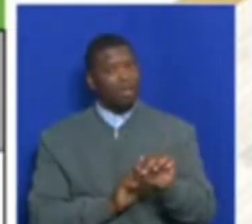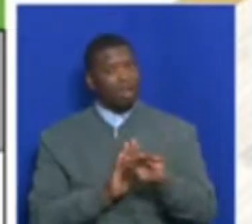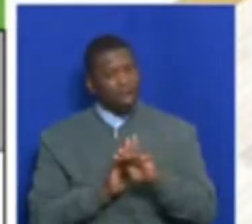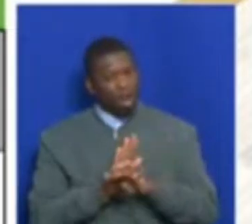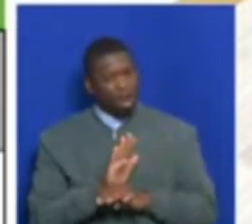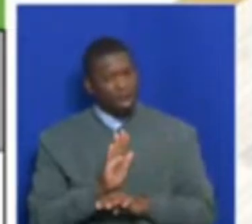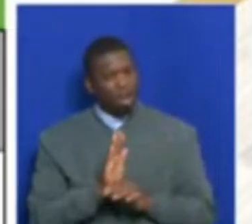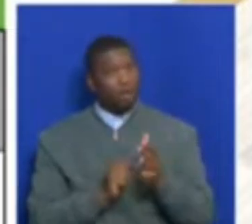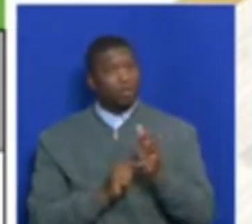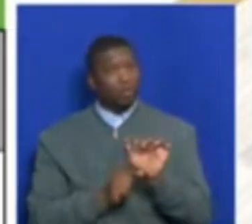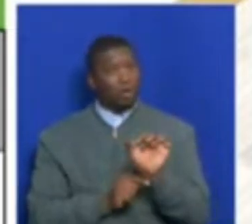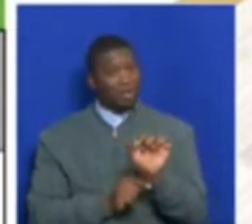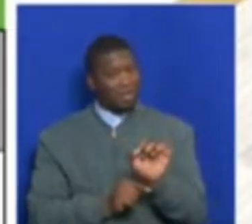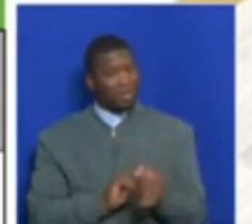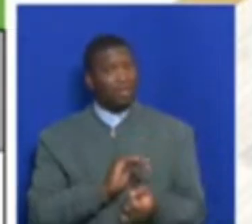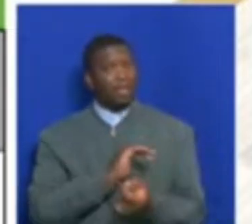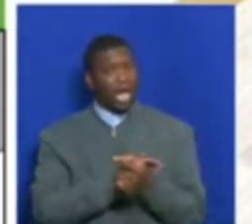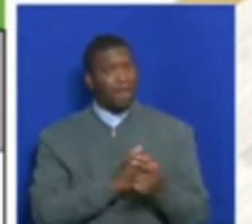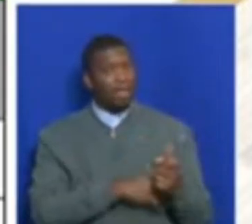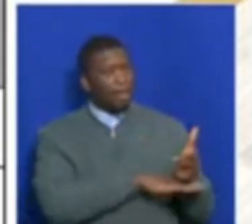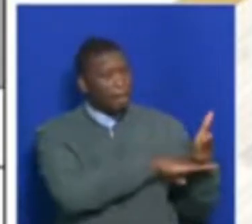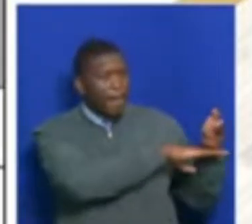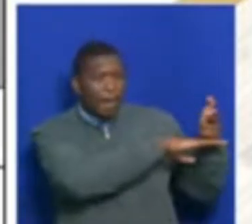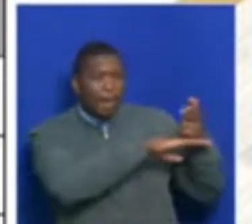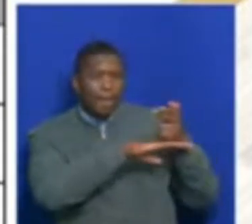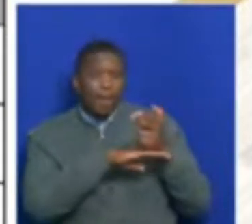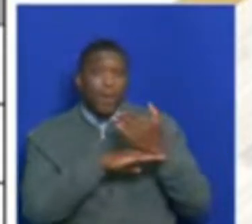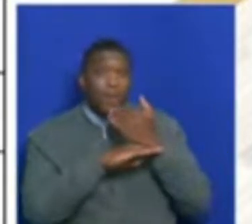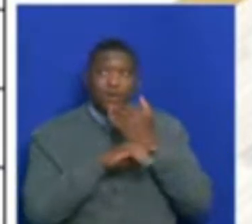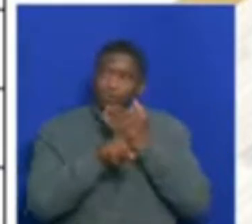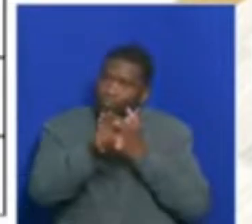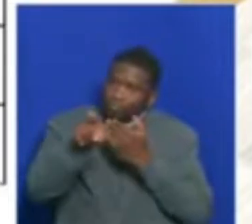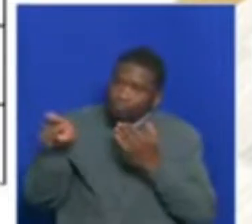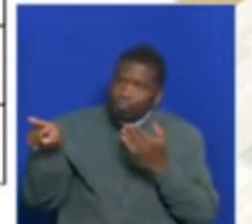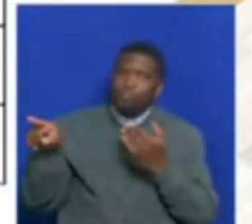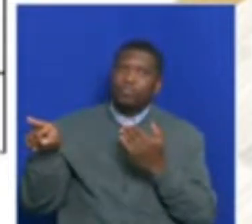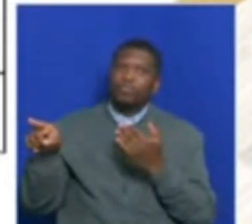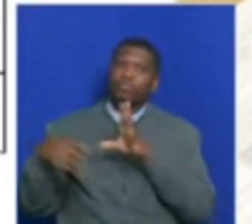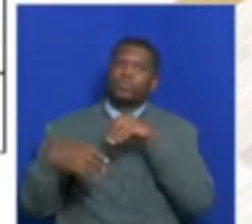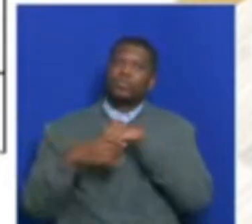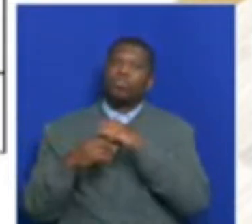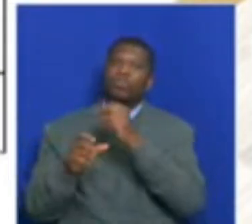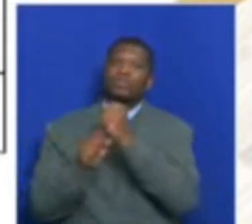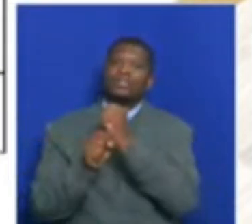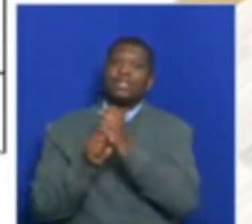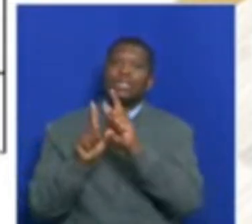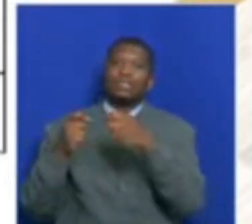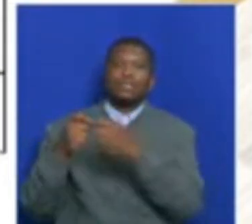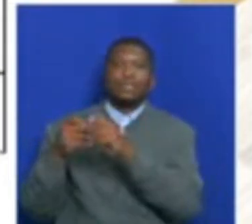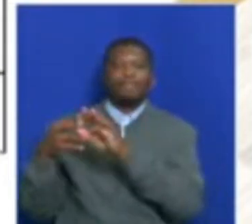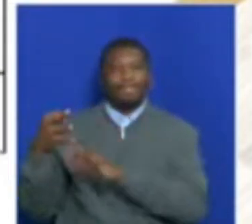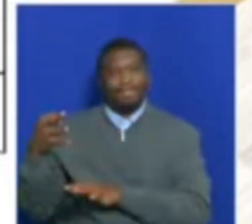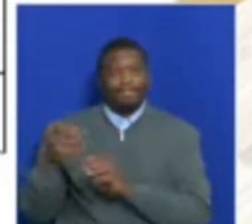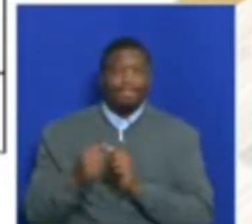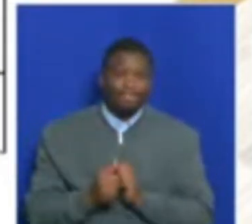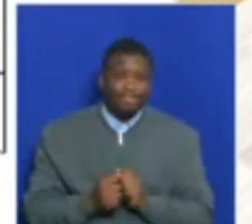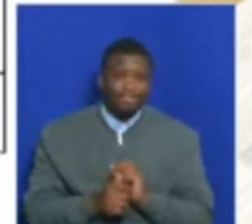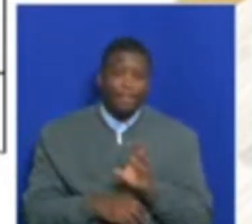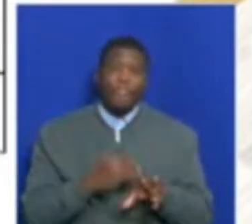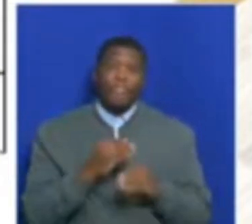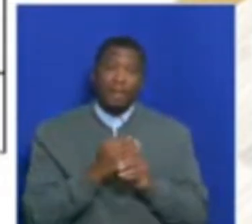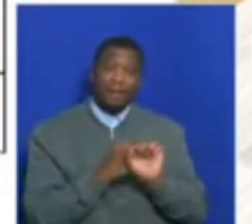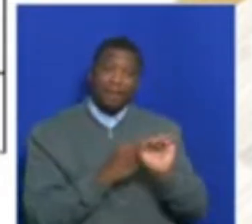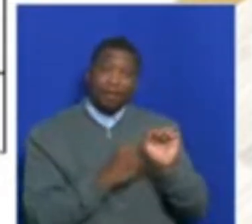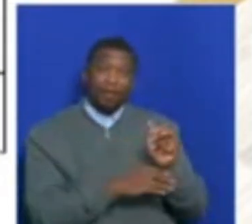were committed by members of the task teams. And in this shooting, there were